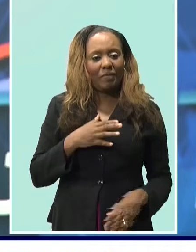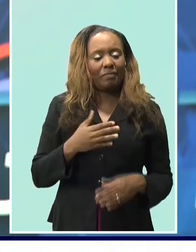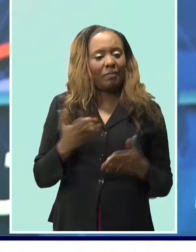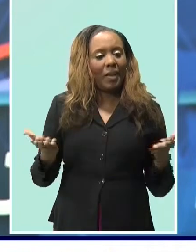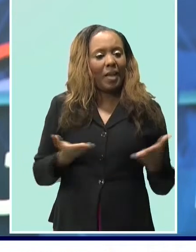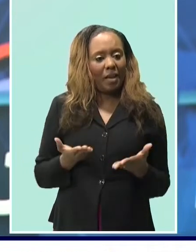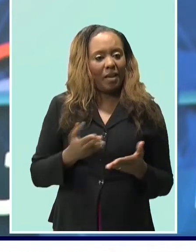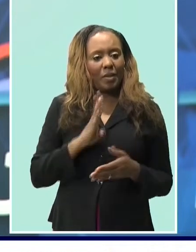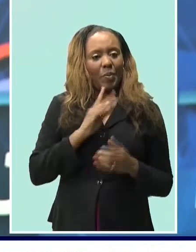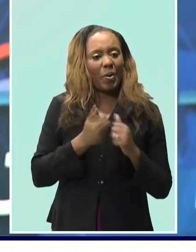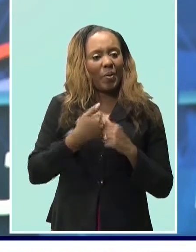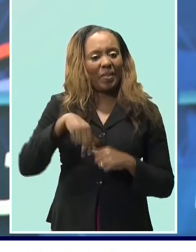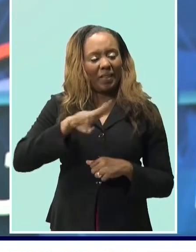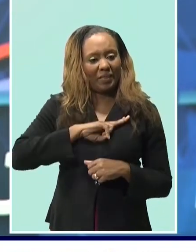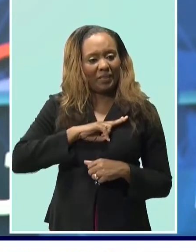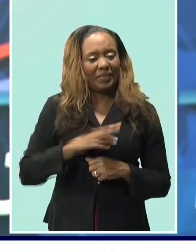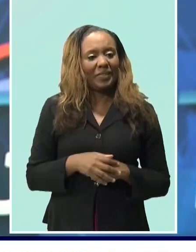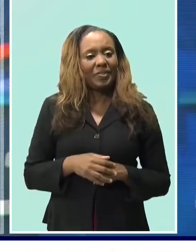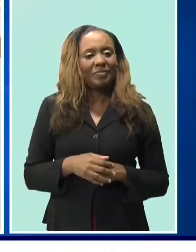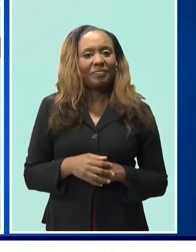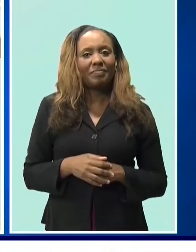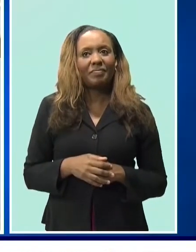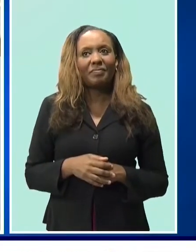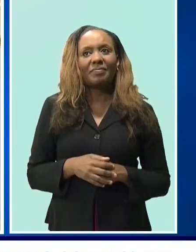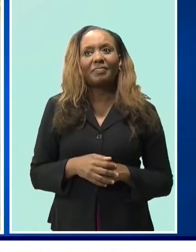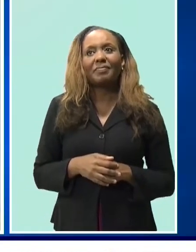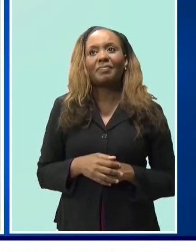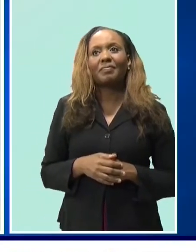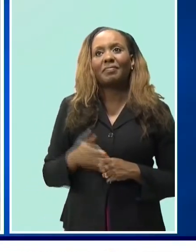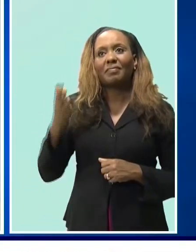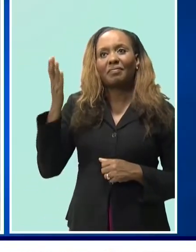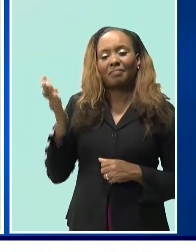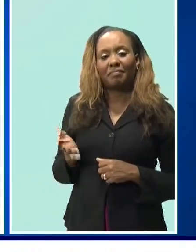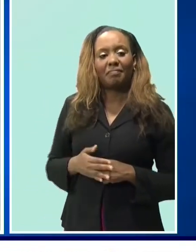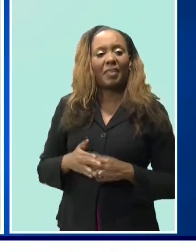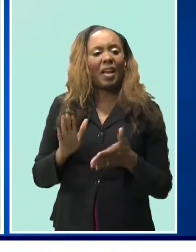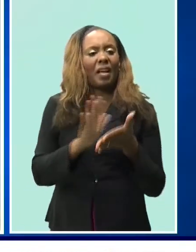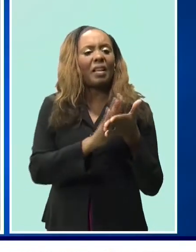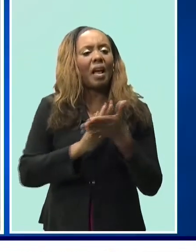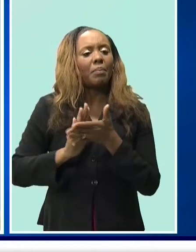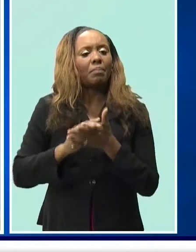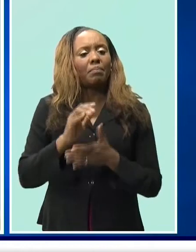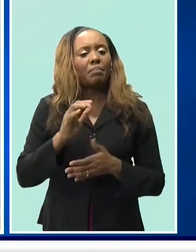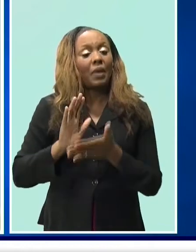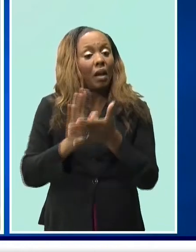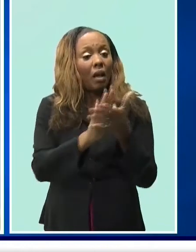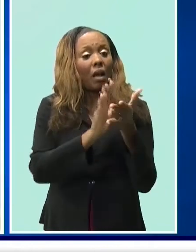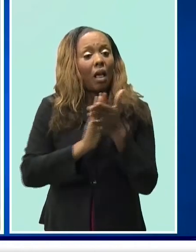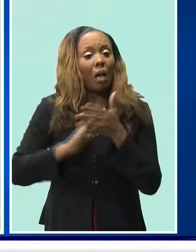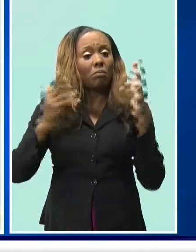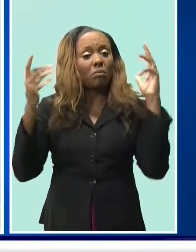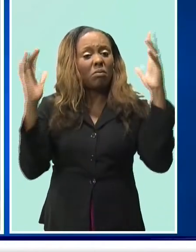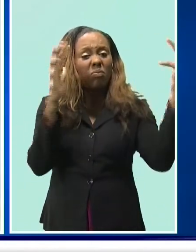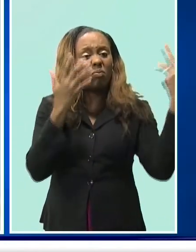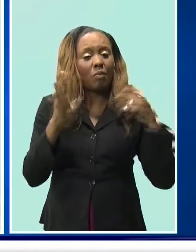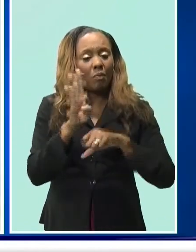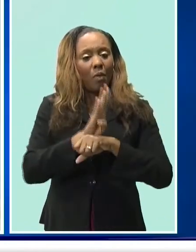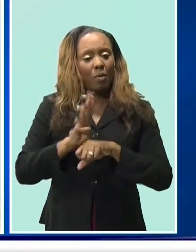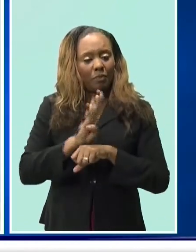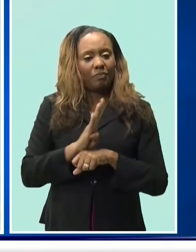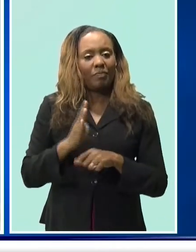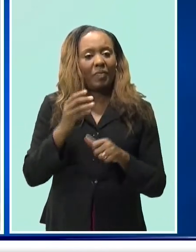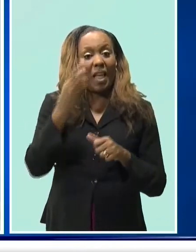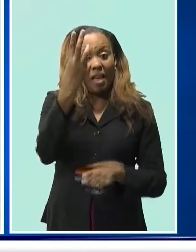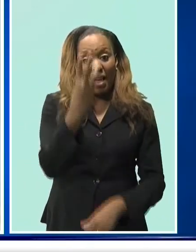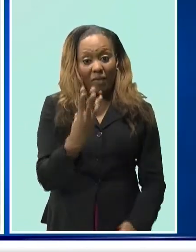8's Morning Barbados. The CLAP Barbados, we're going to be doing a clap every Wednesday